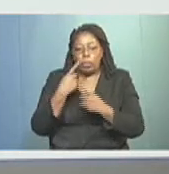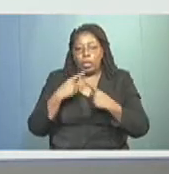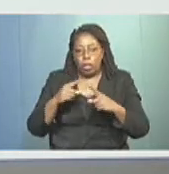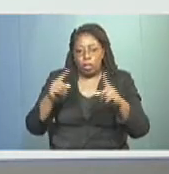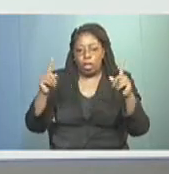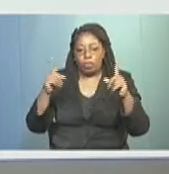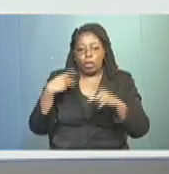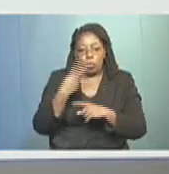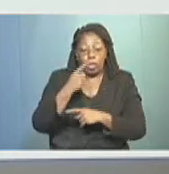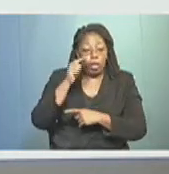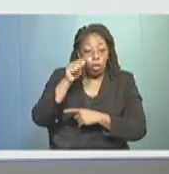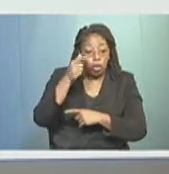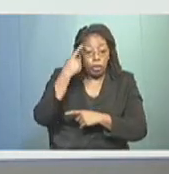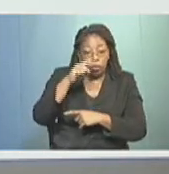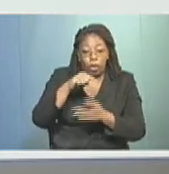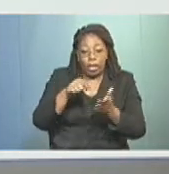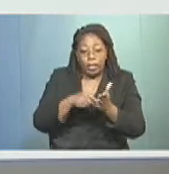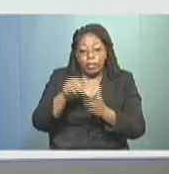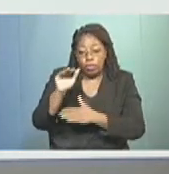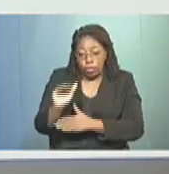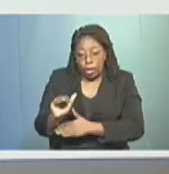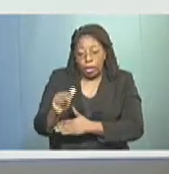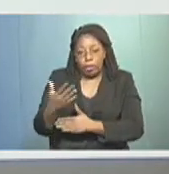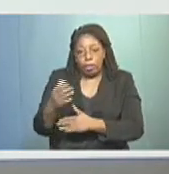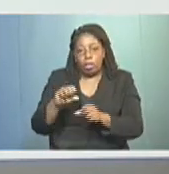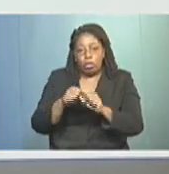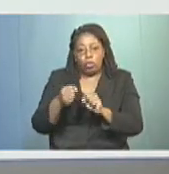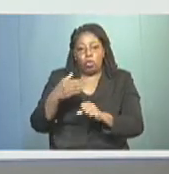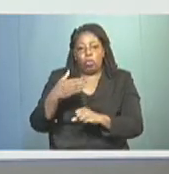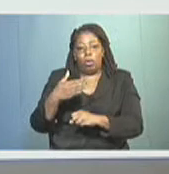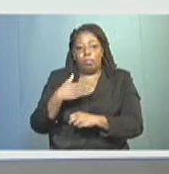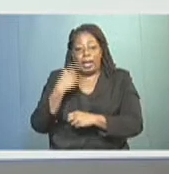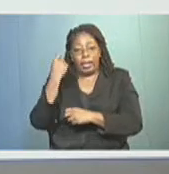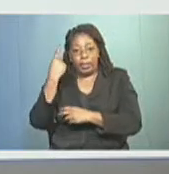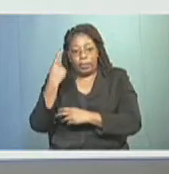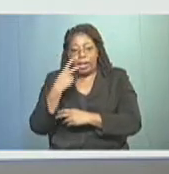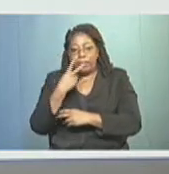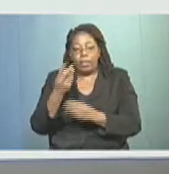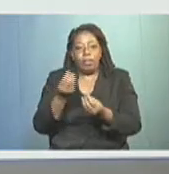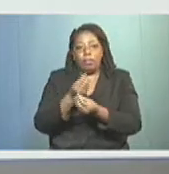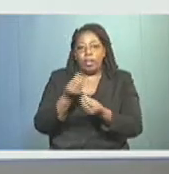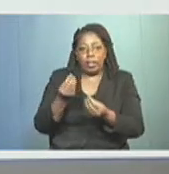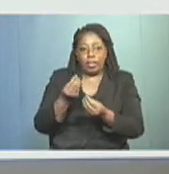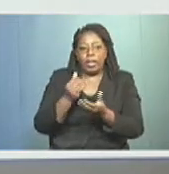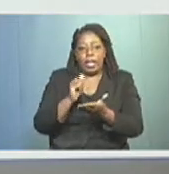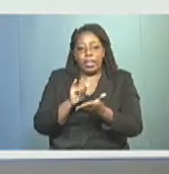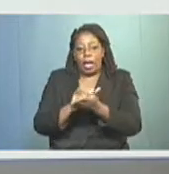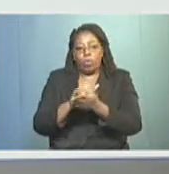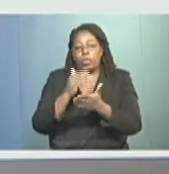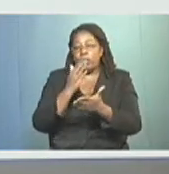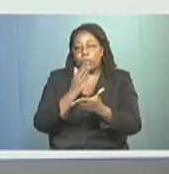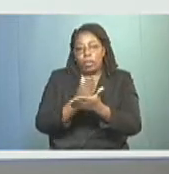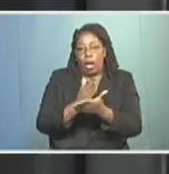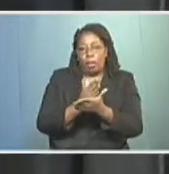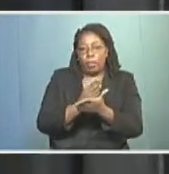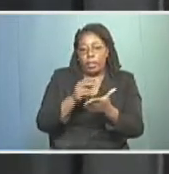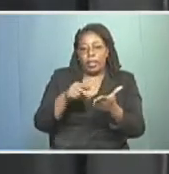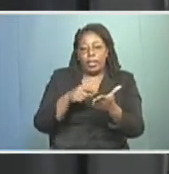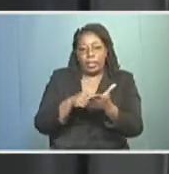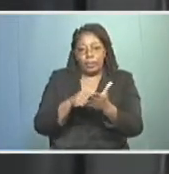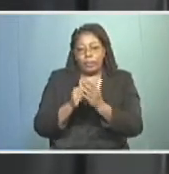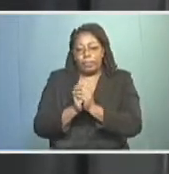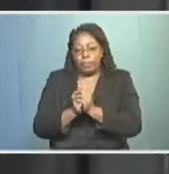Bahamas we're looking for this child. So from my standpoint, I can see nothing that would hold up immediate notification.